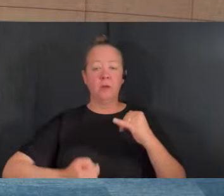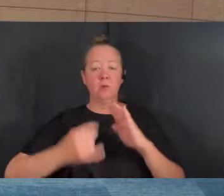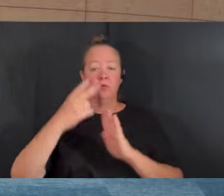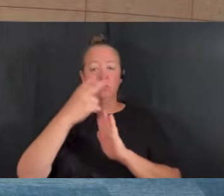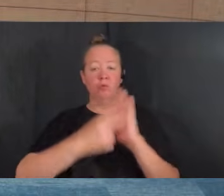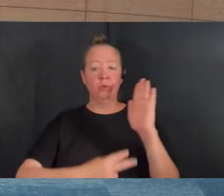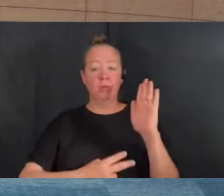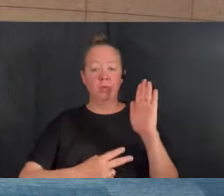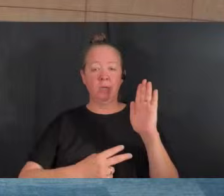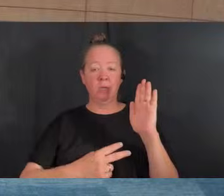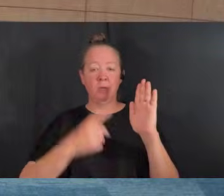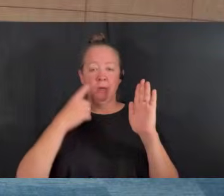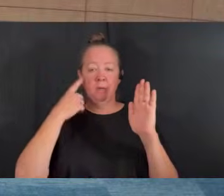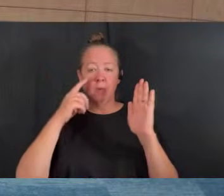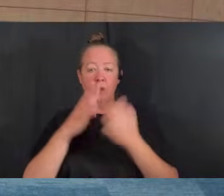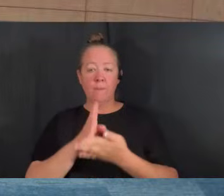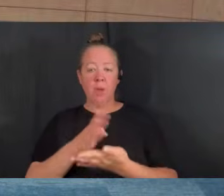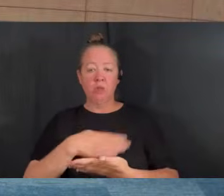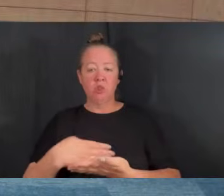2026-01.